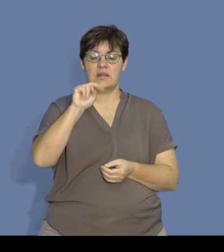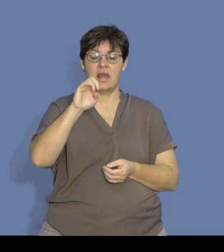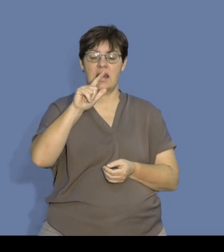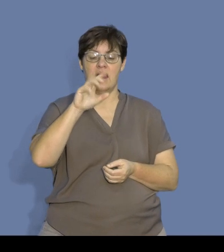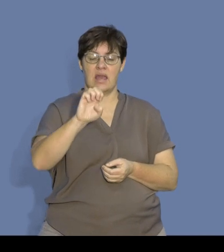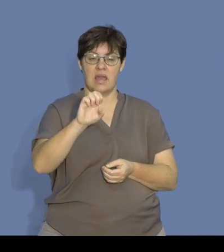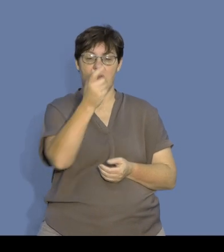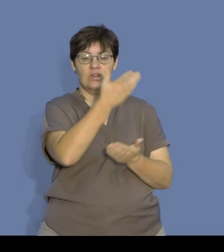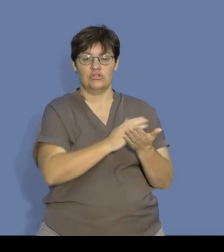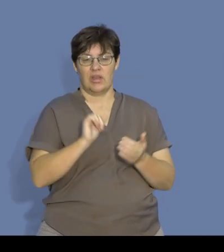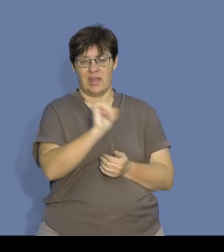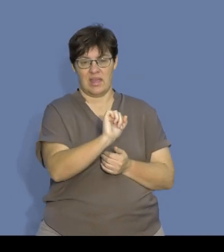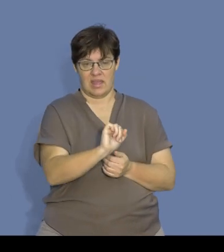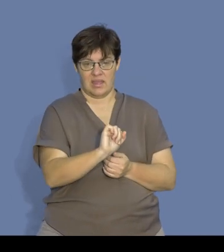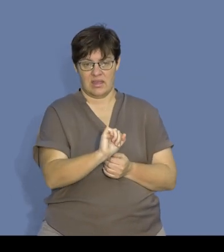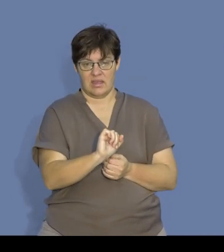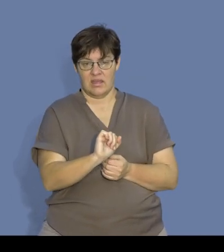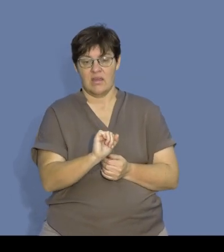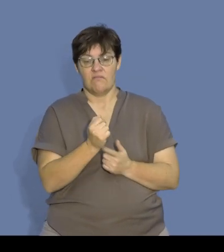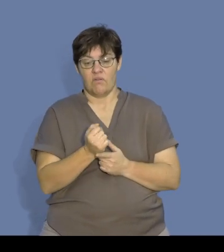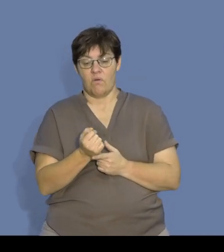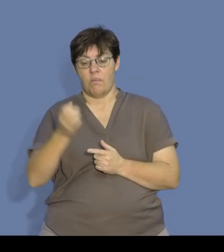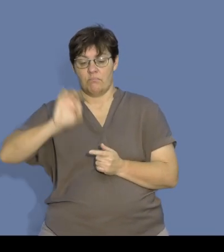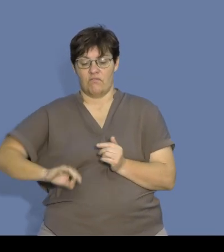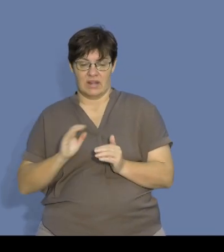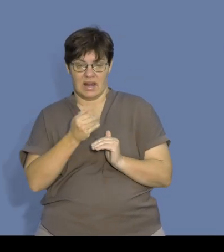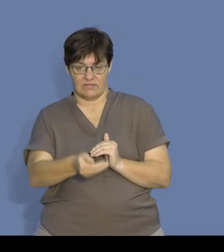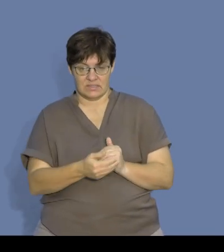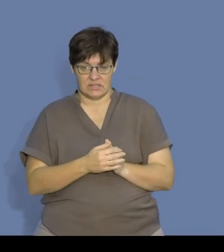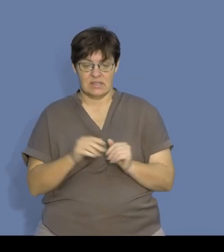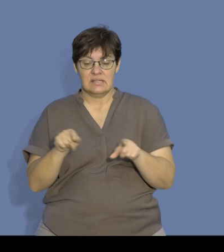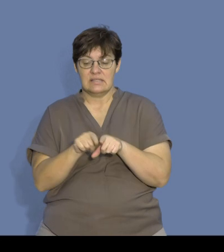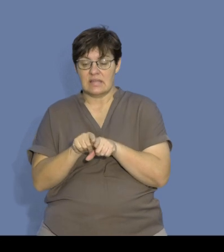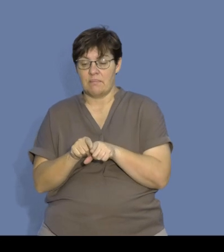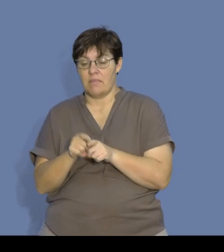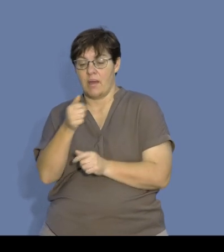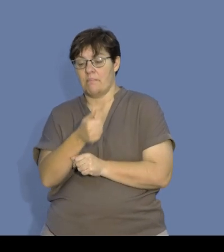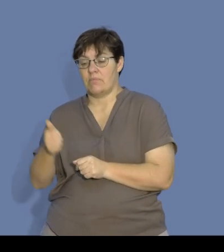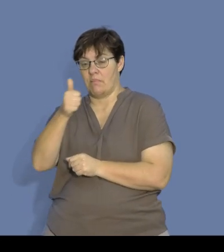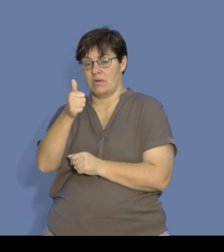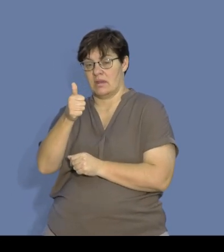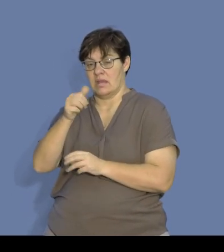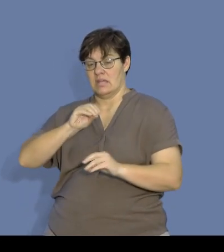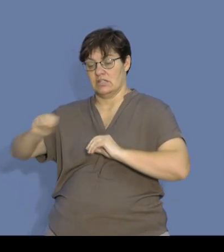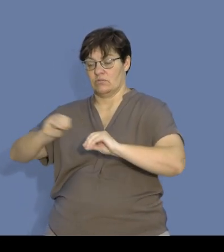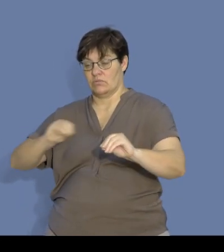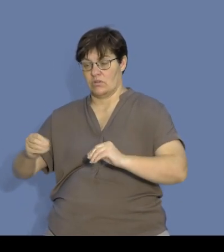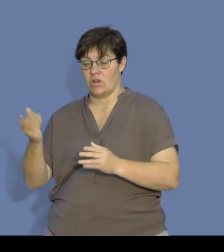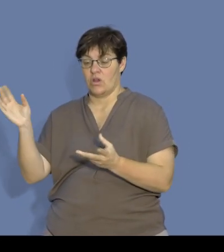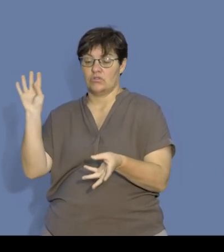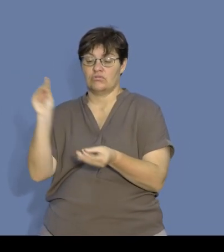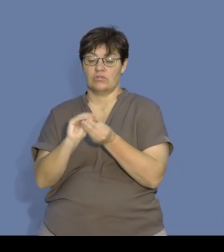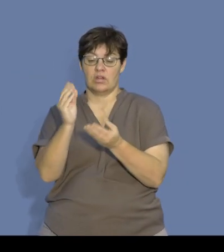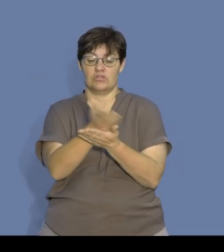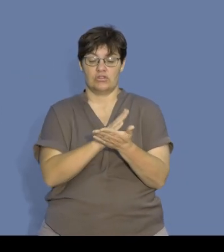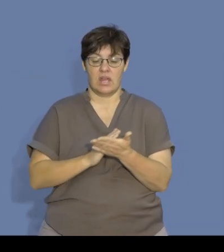what was Anele's share of the remaining profit as well as her primary distribution. What was